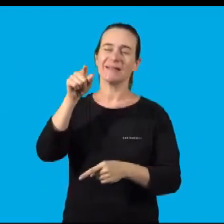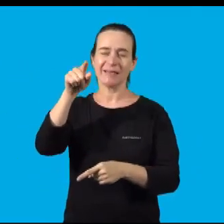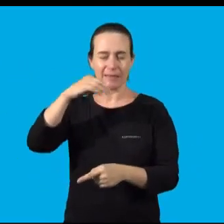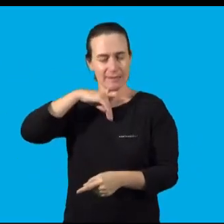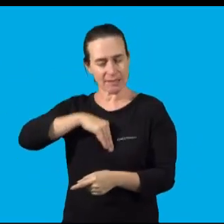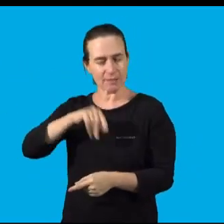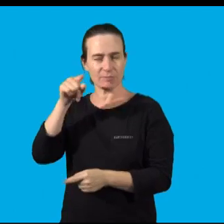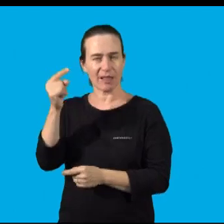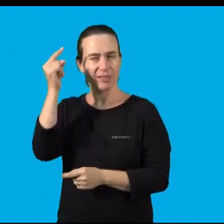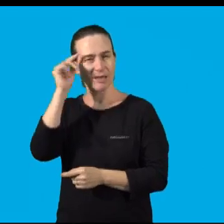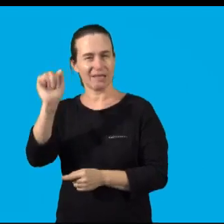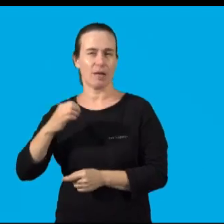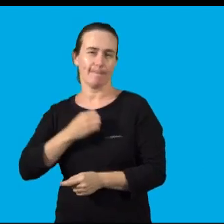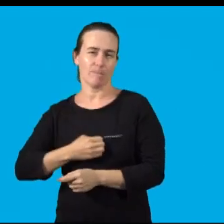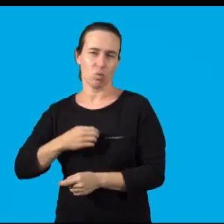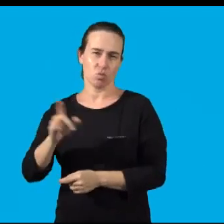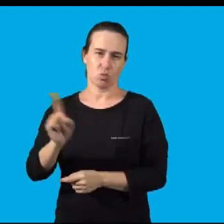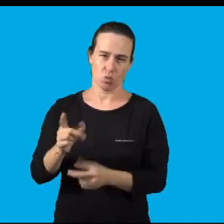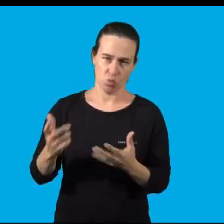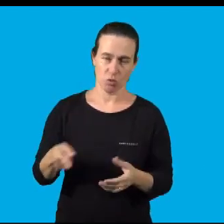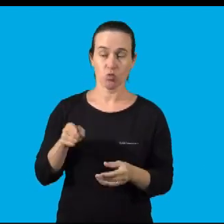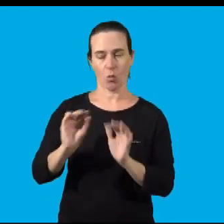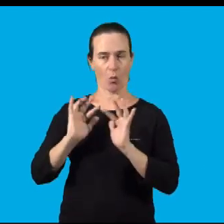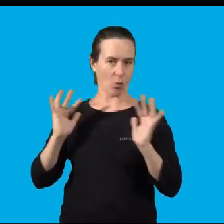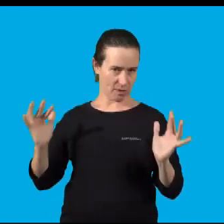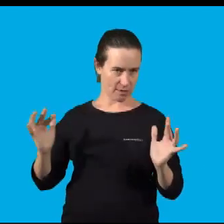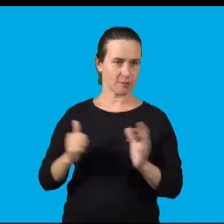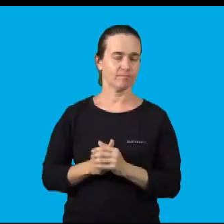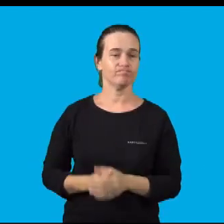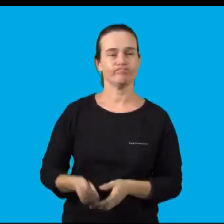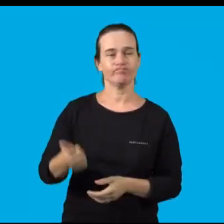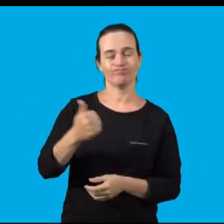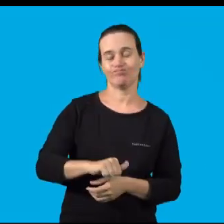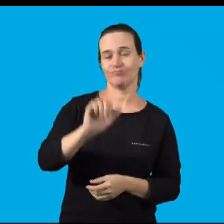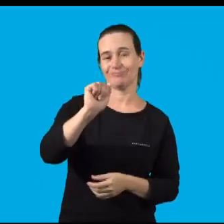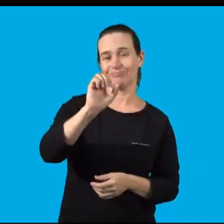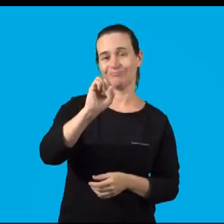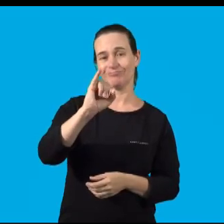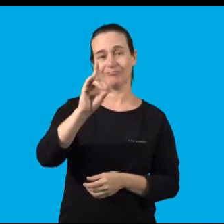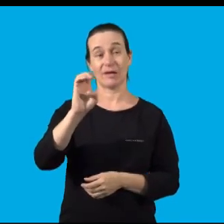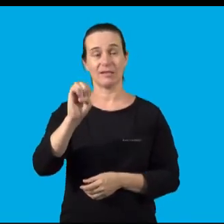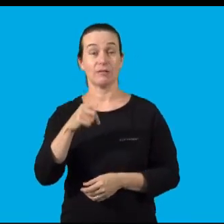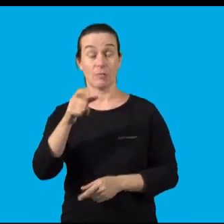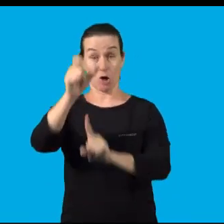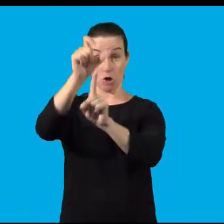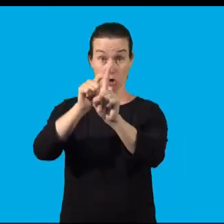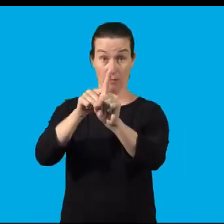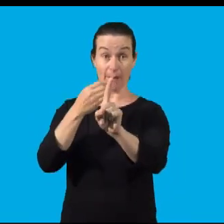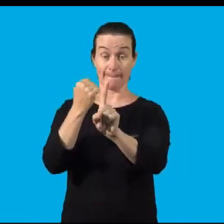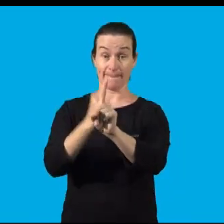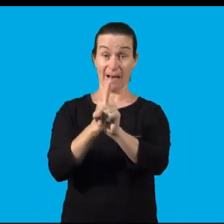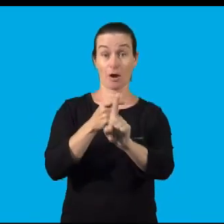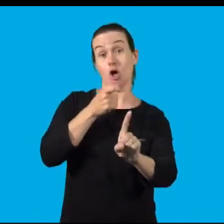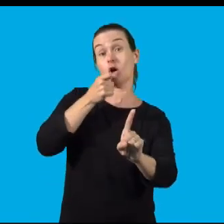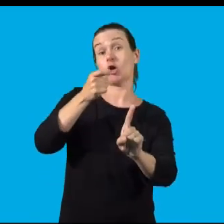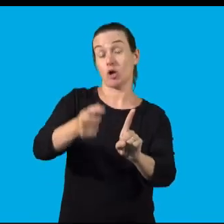her innermost thoughts and deepest emotions to the audience. Aside, a comment made by a